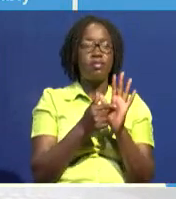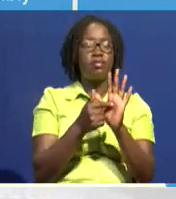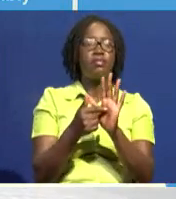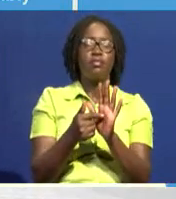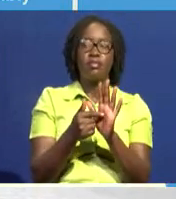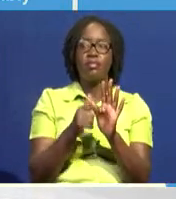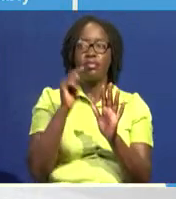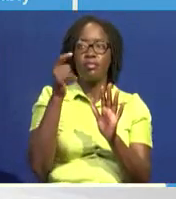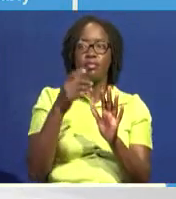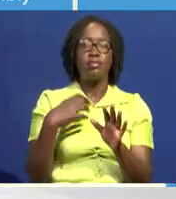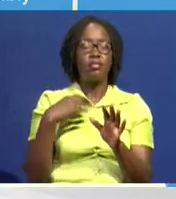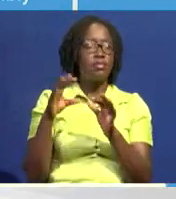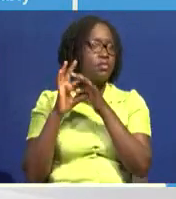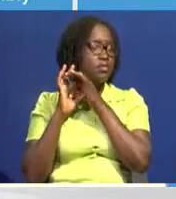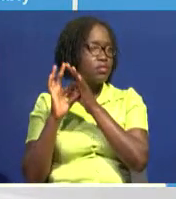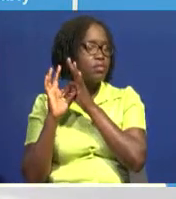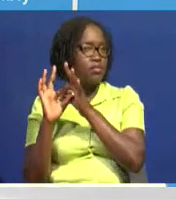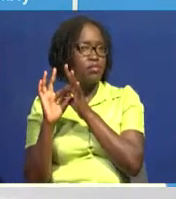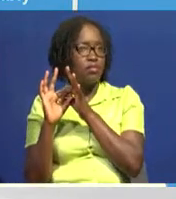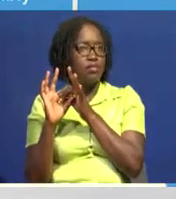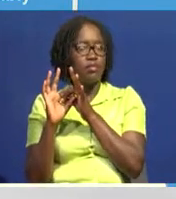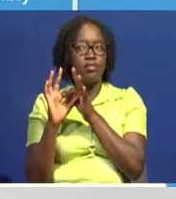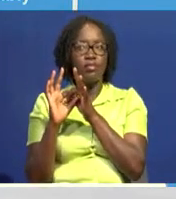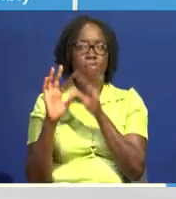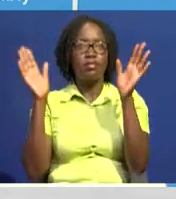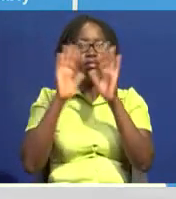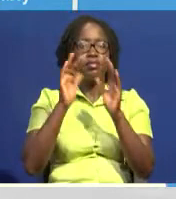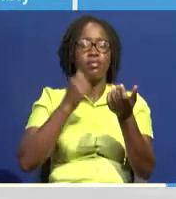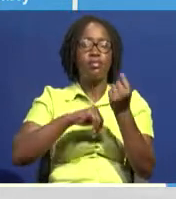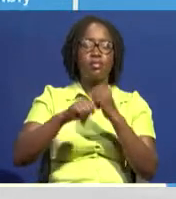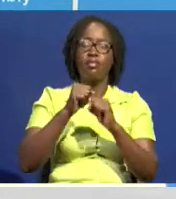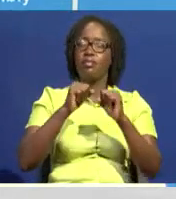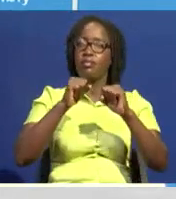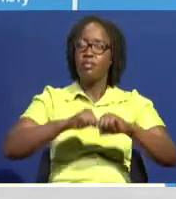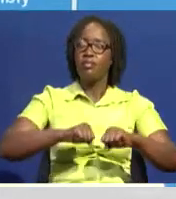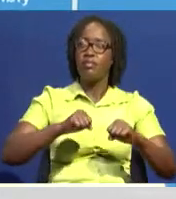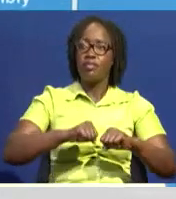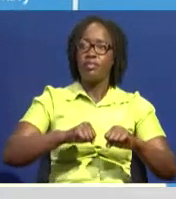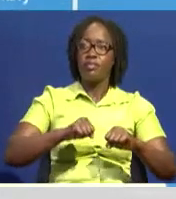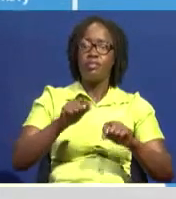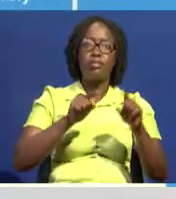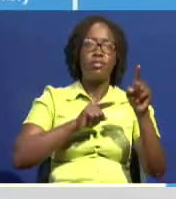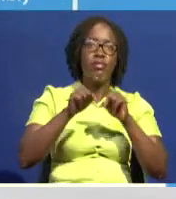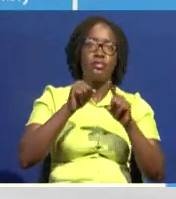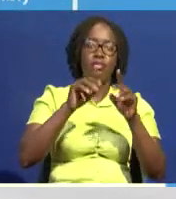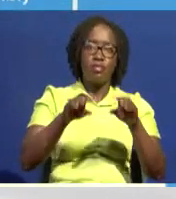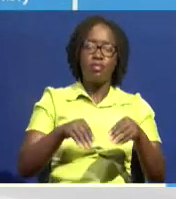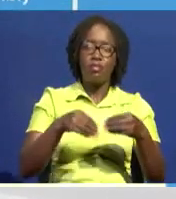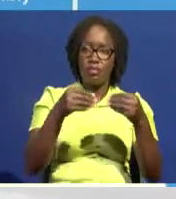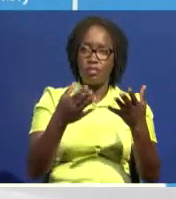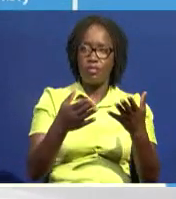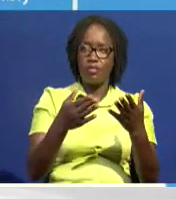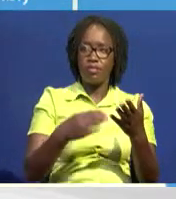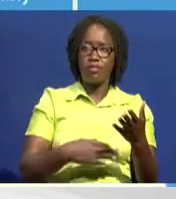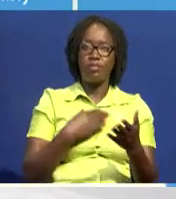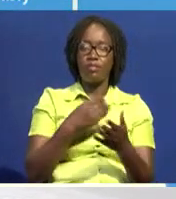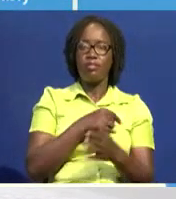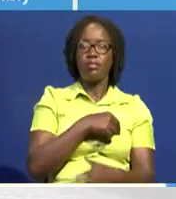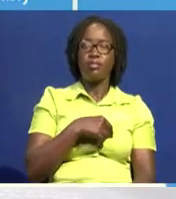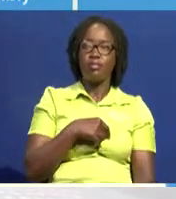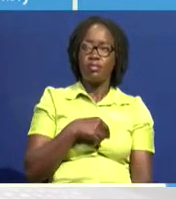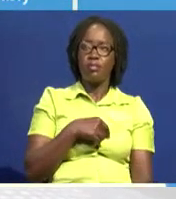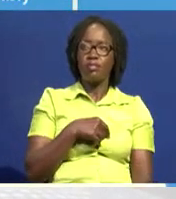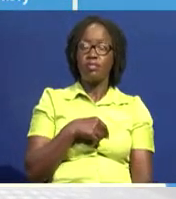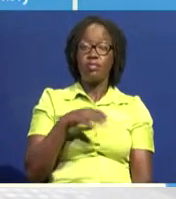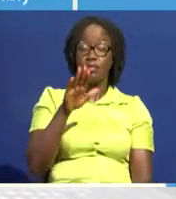of Kenya's rich cultural heritage, climate action potential, and touristic offering to visiting delegates at